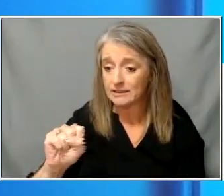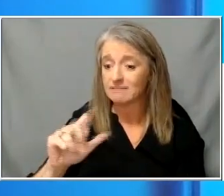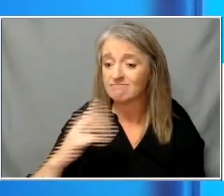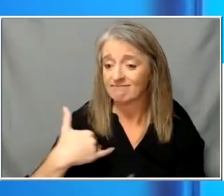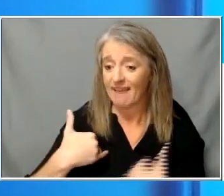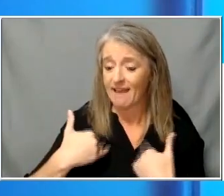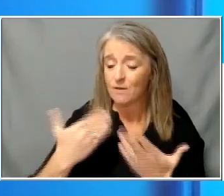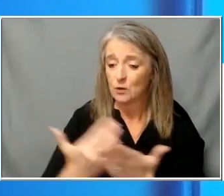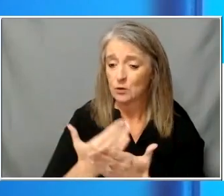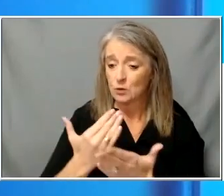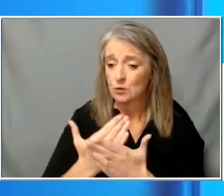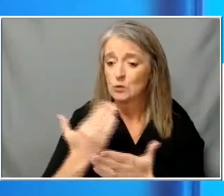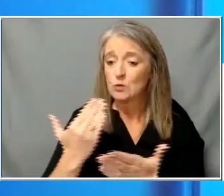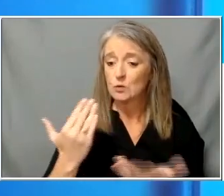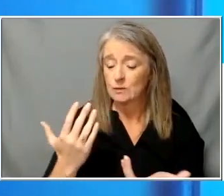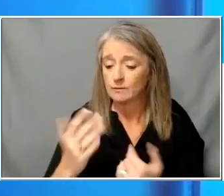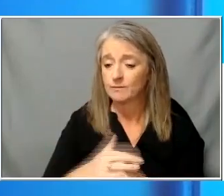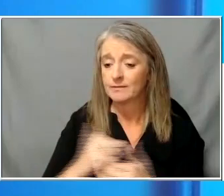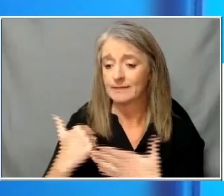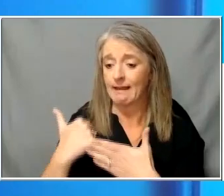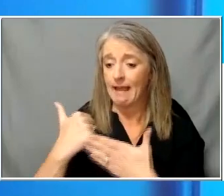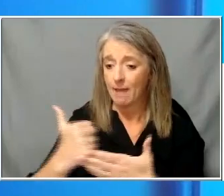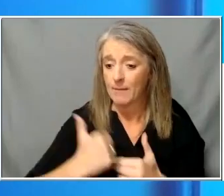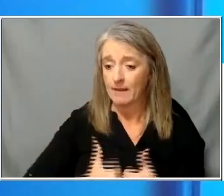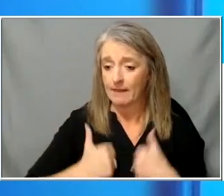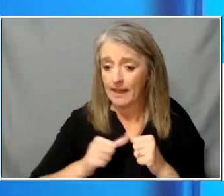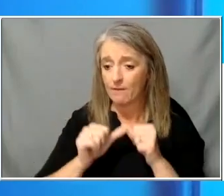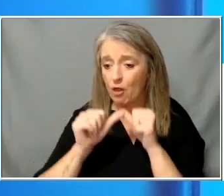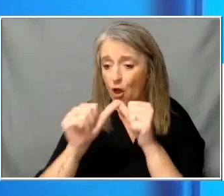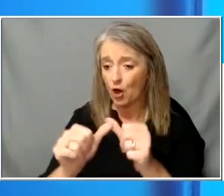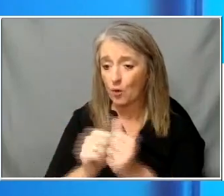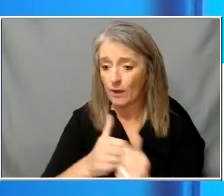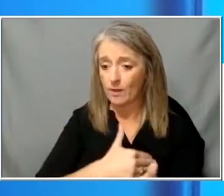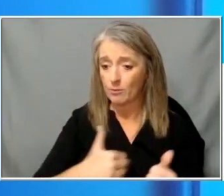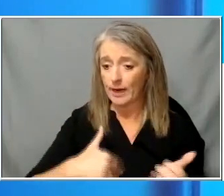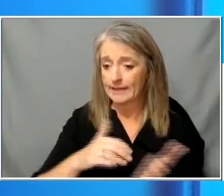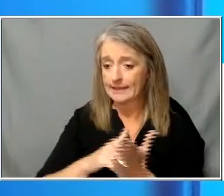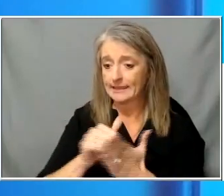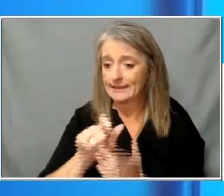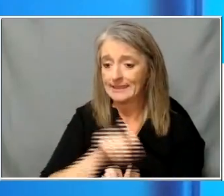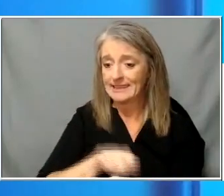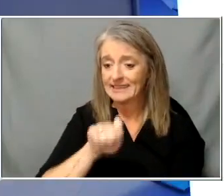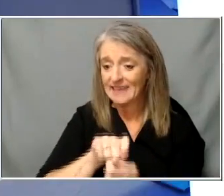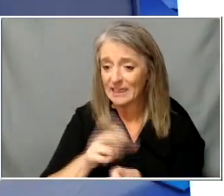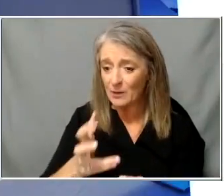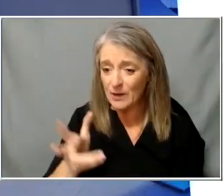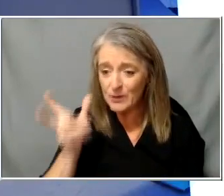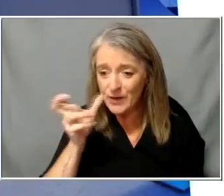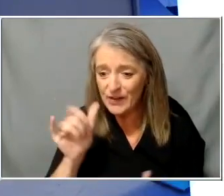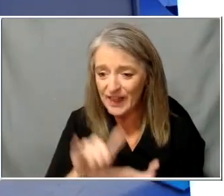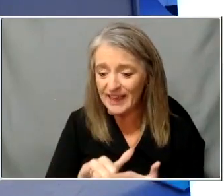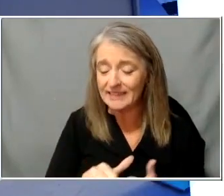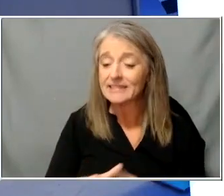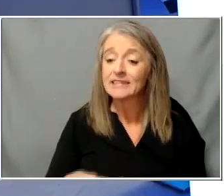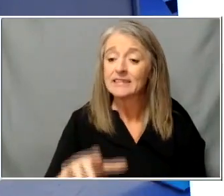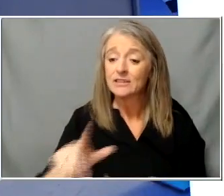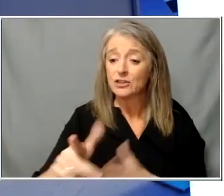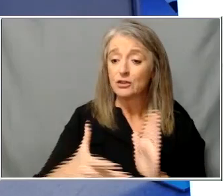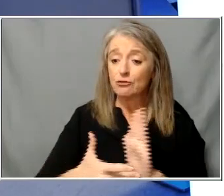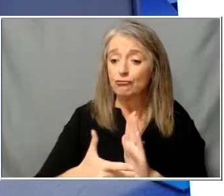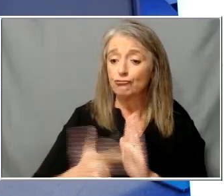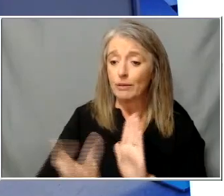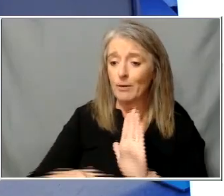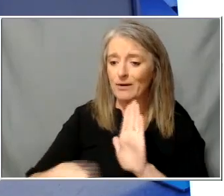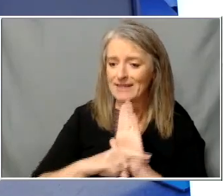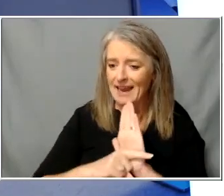certain subgroups of patients, it's helping them live longer with breast cancer, which is exactly what we want to hear. So Dr. O'Day, Cynthia has triple-negative breast cancer. How